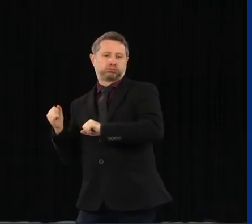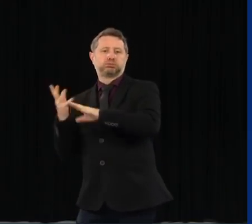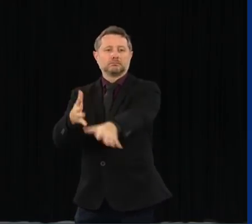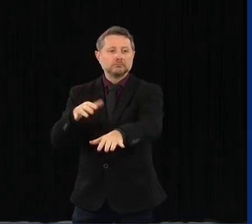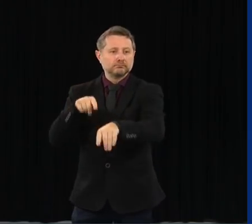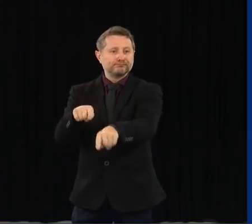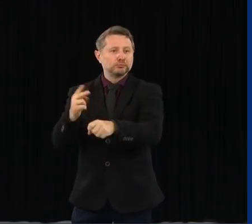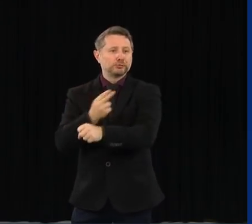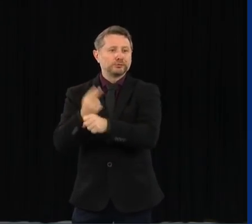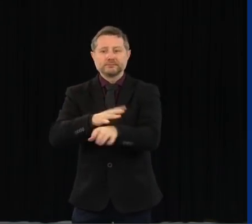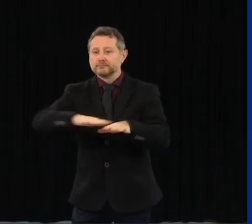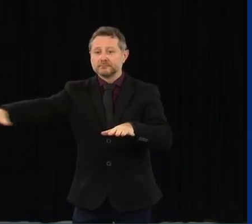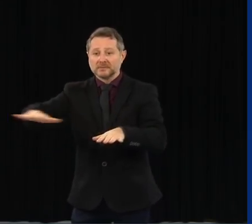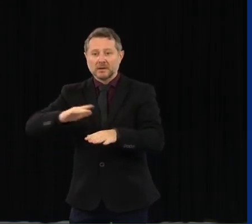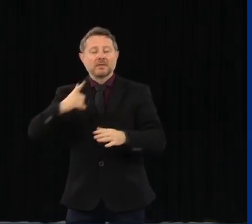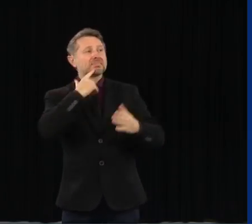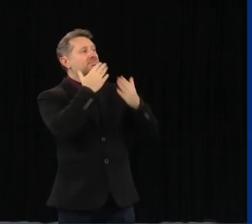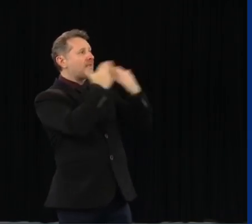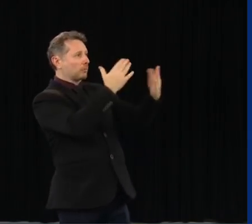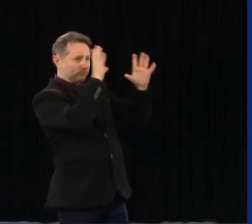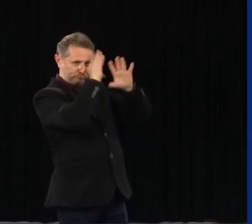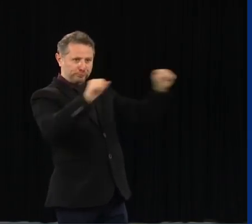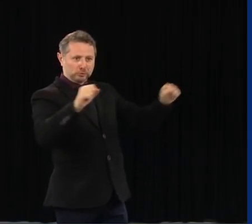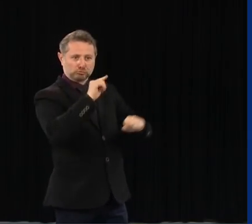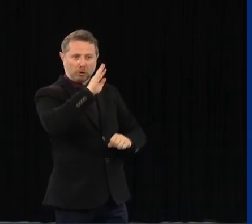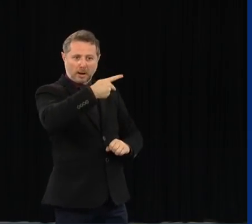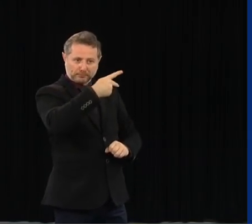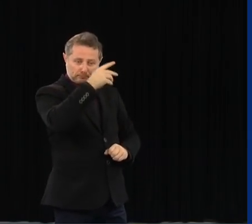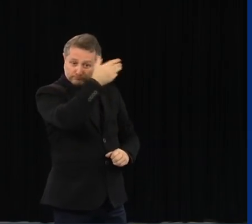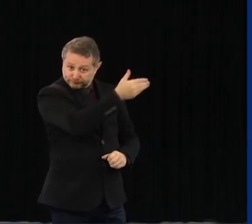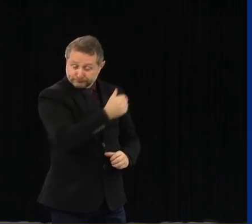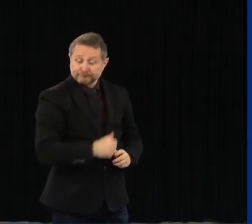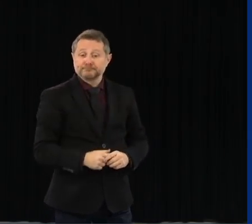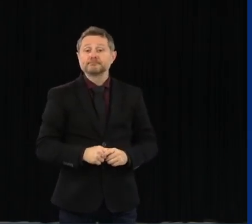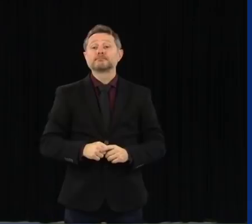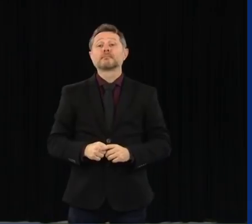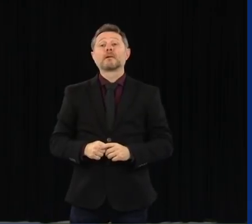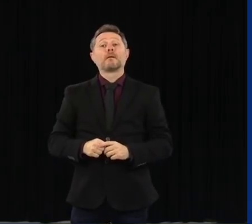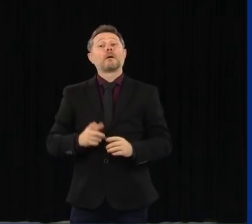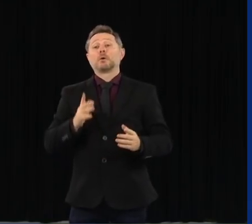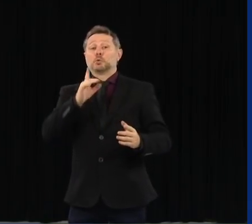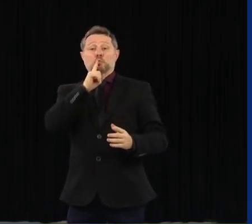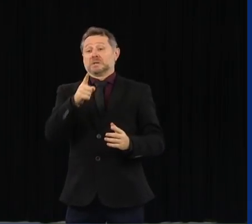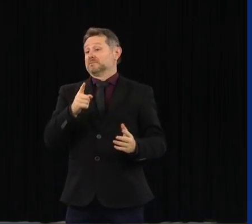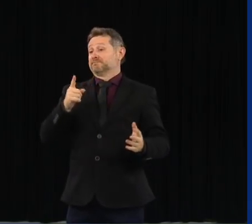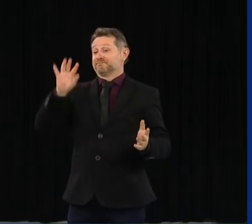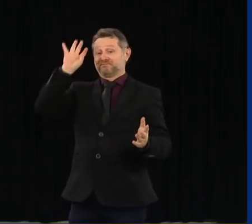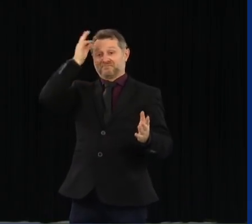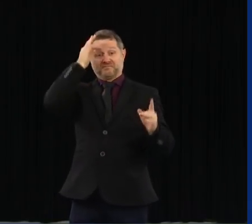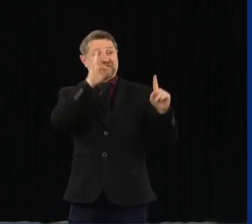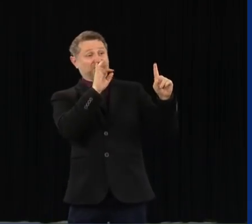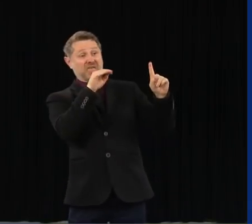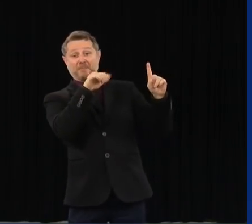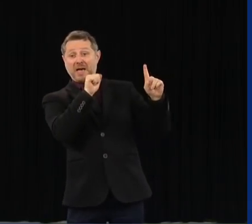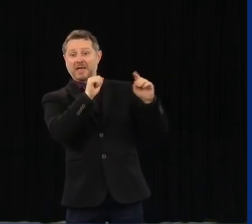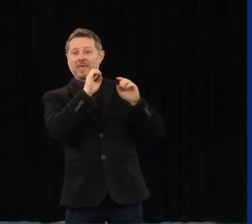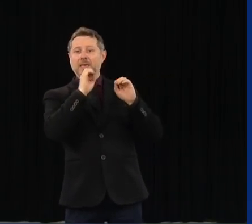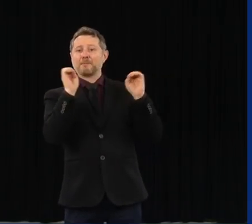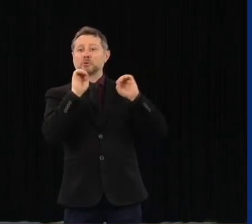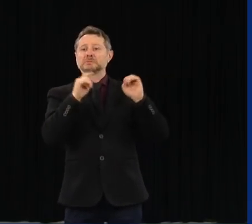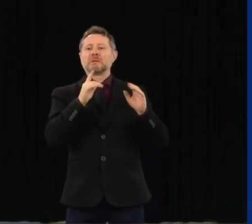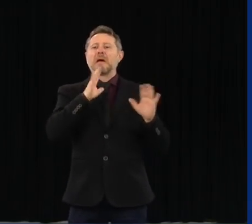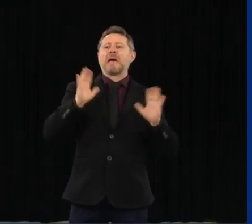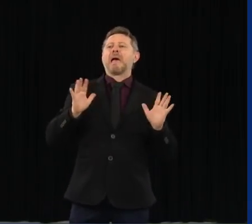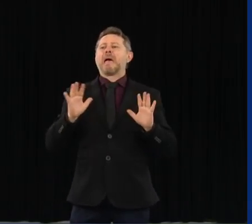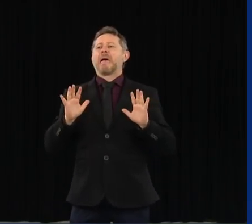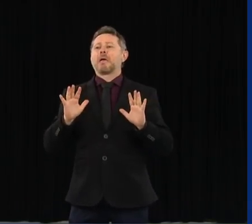the president for doing it. He did it despite the fact that the federal agencies were not eager to do it. And he